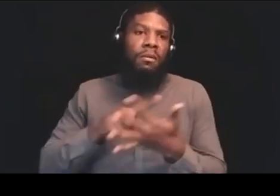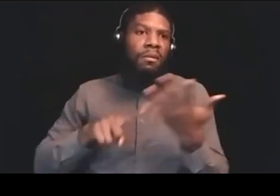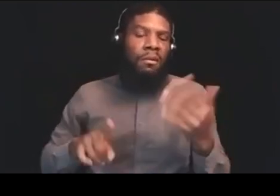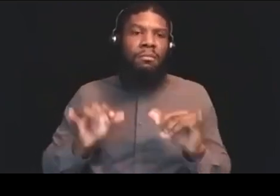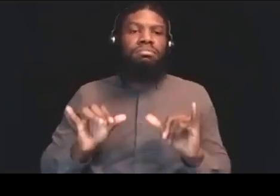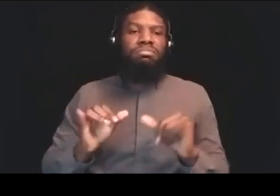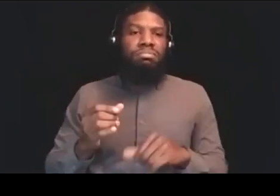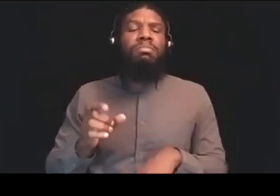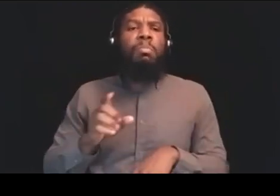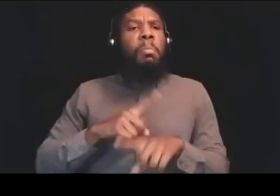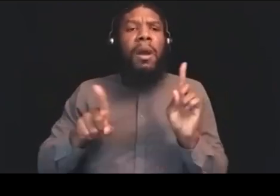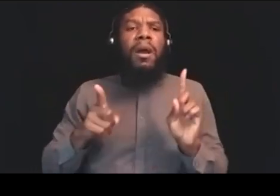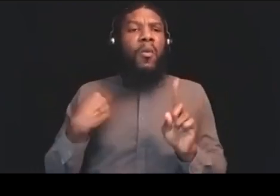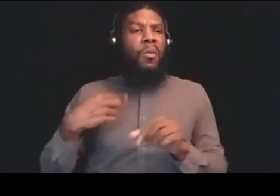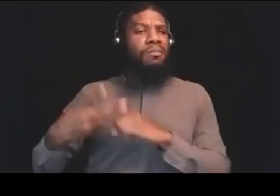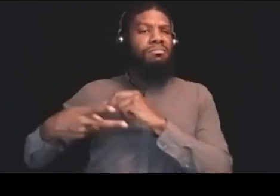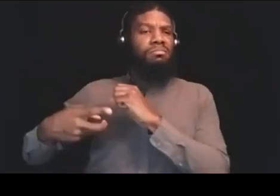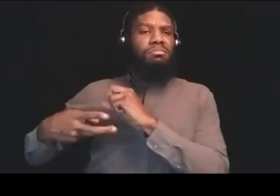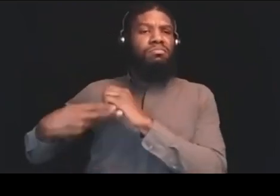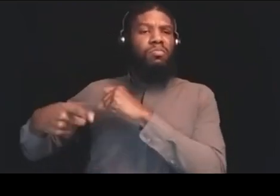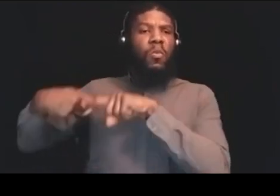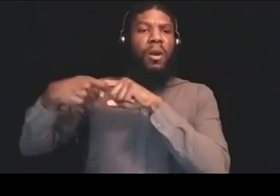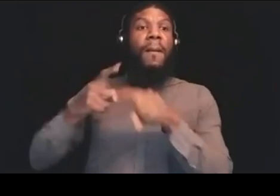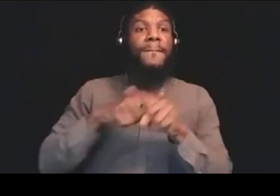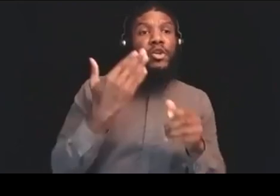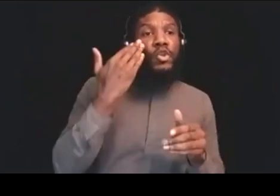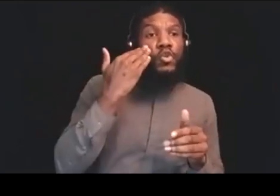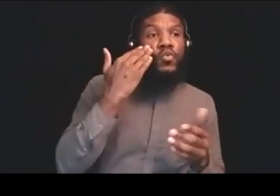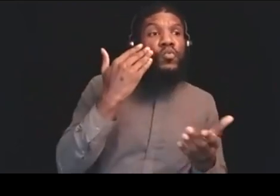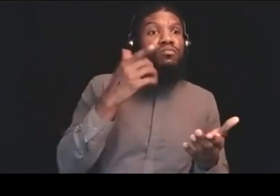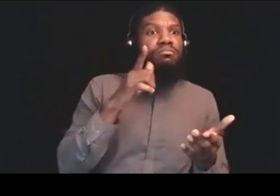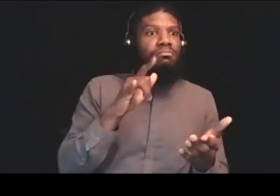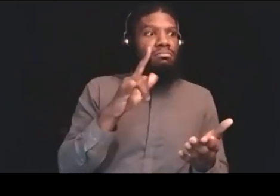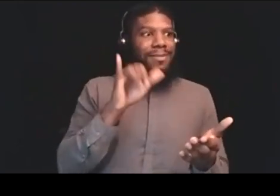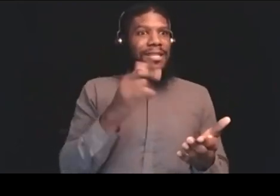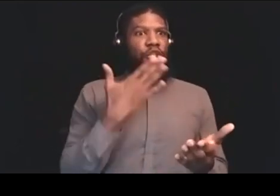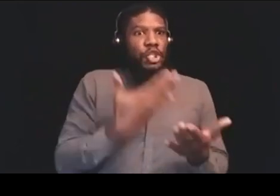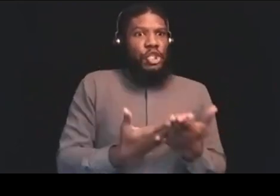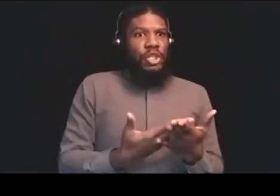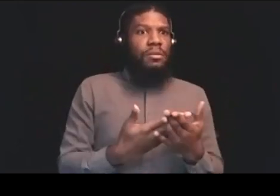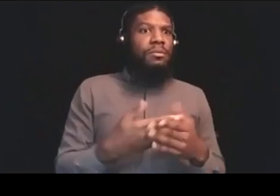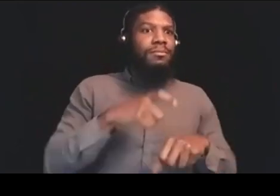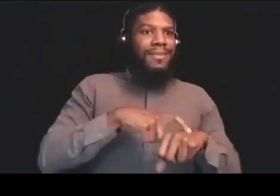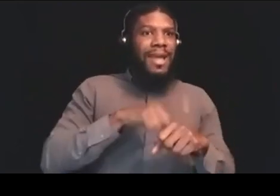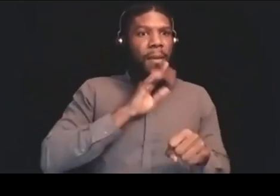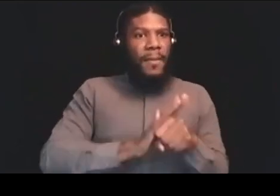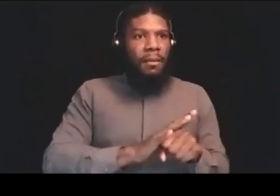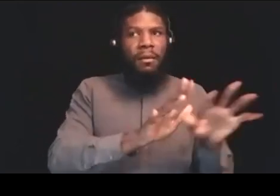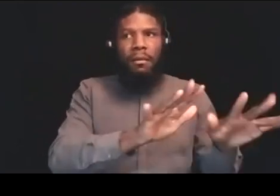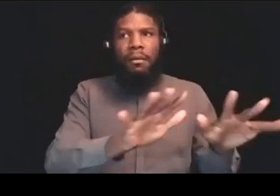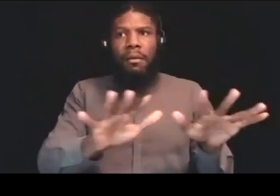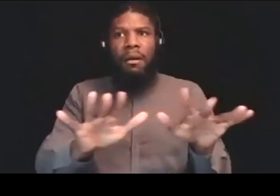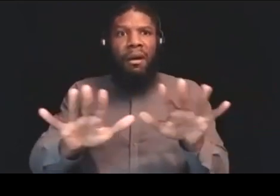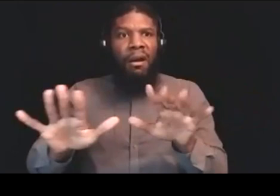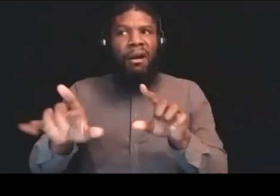craving that sort of asynchronous engagement. And again, based on time commitments across the board professionally, I can understand why